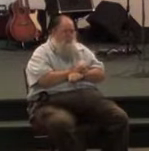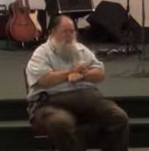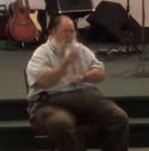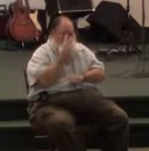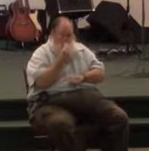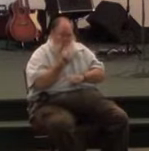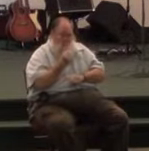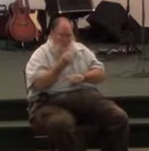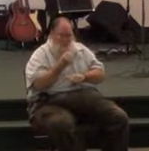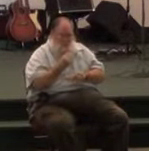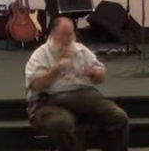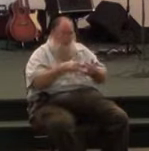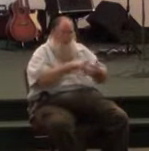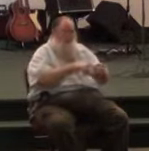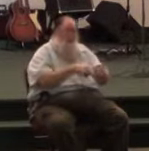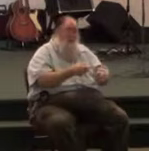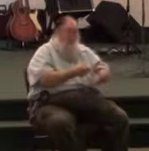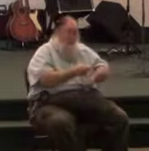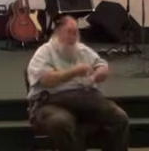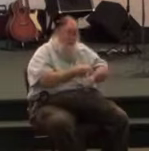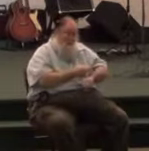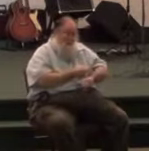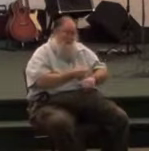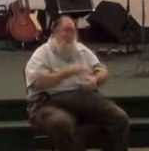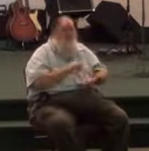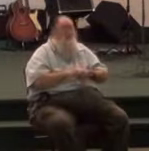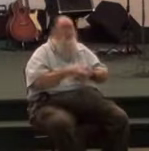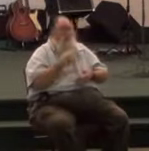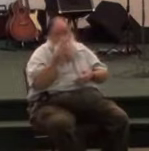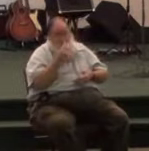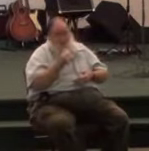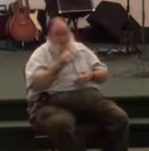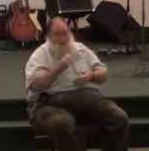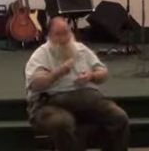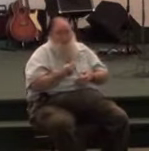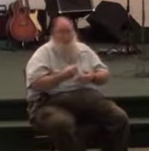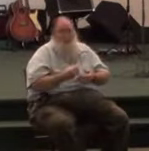sheep. There are wolves in this congregation right now